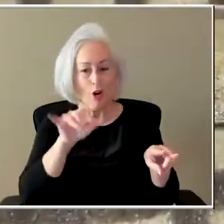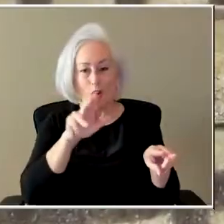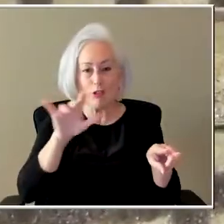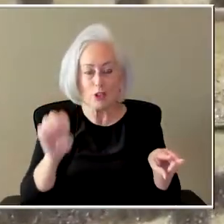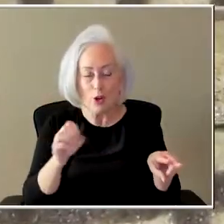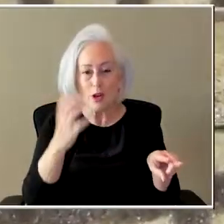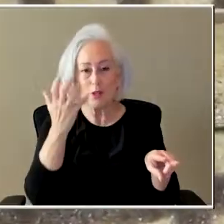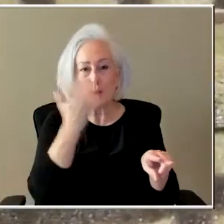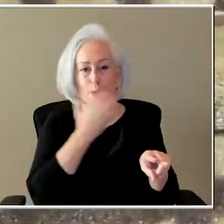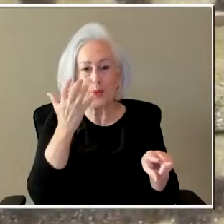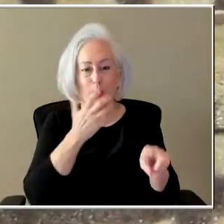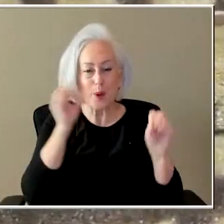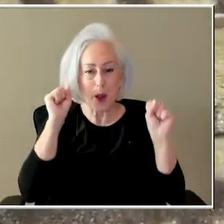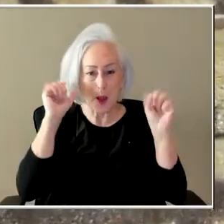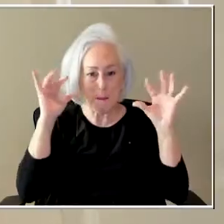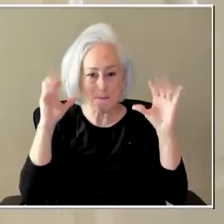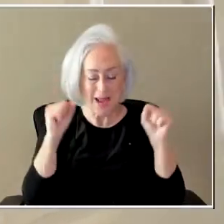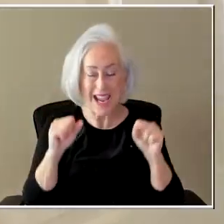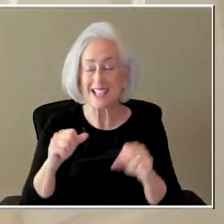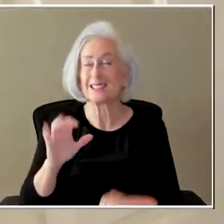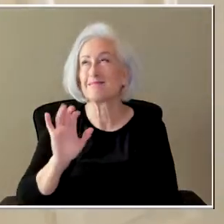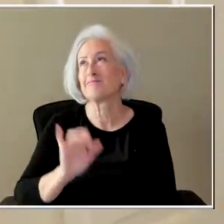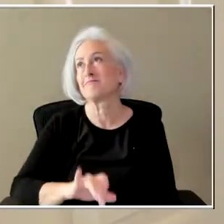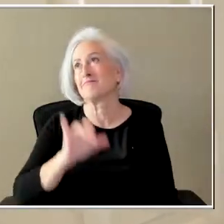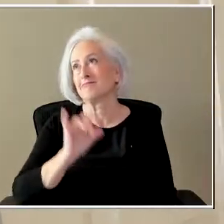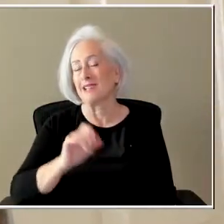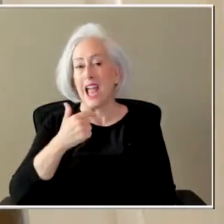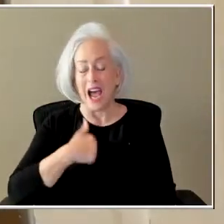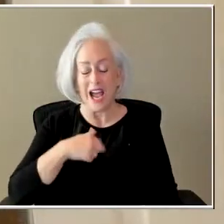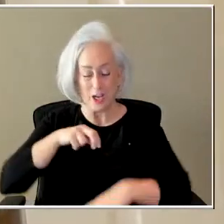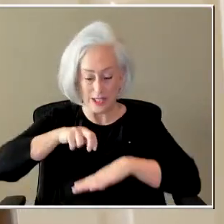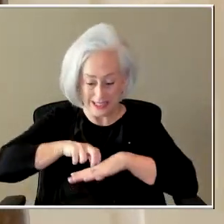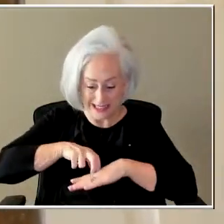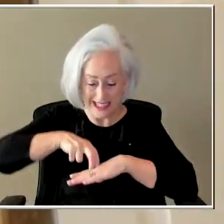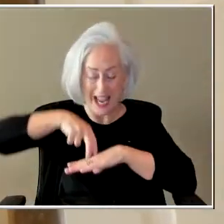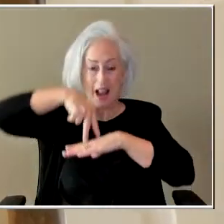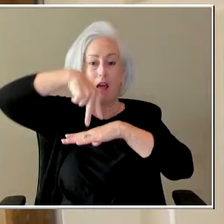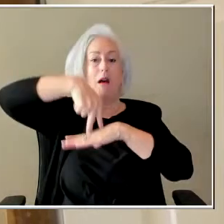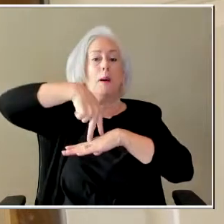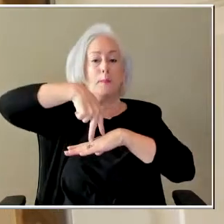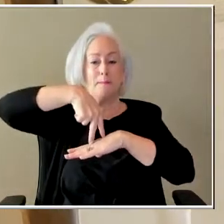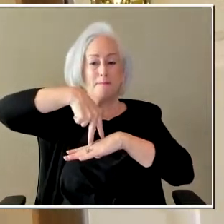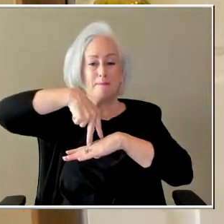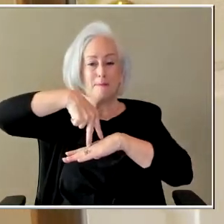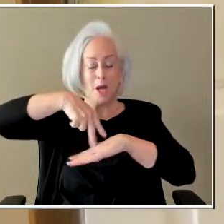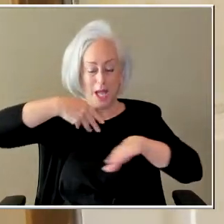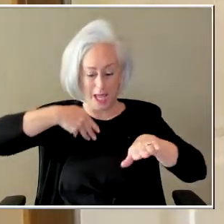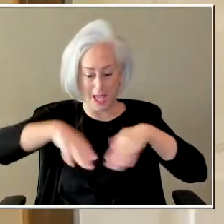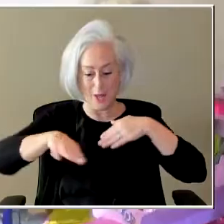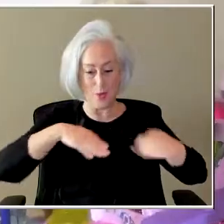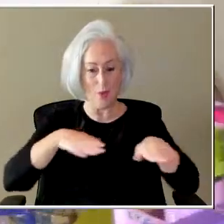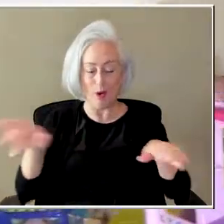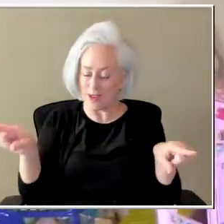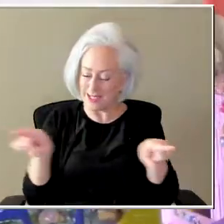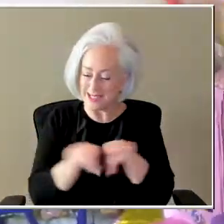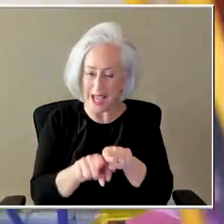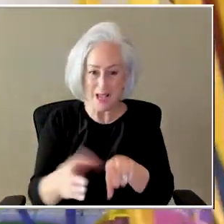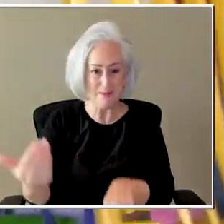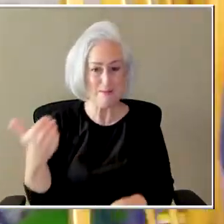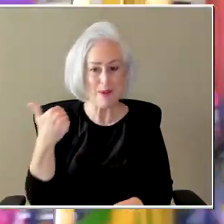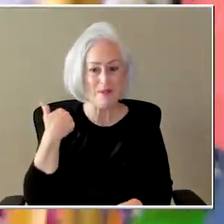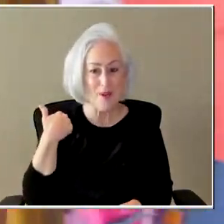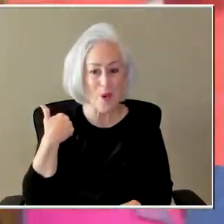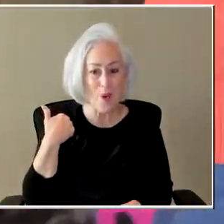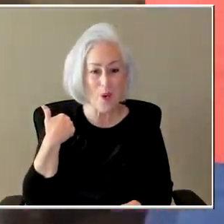It was so amazing that I could stand up and walk like I used to. For Joyce